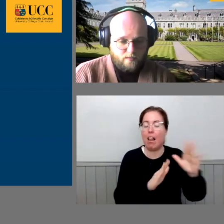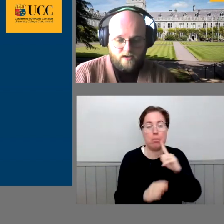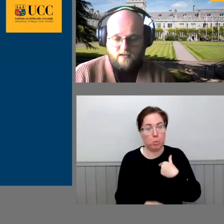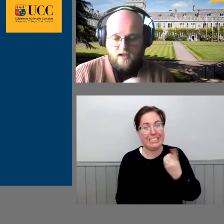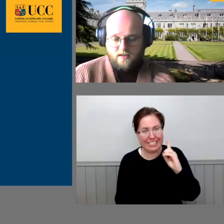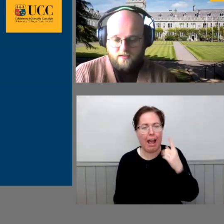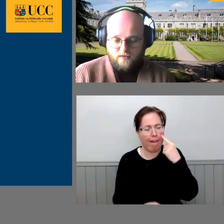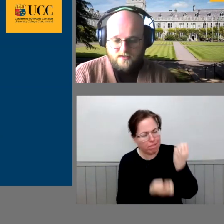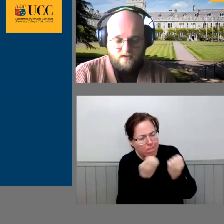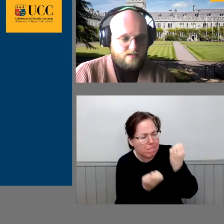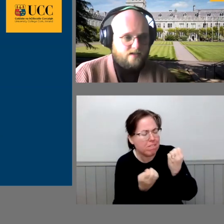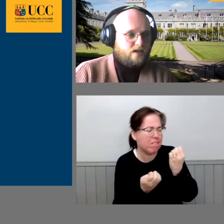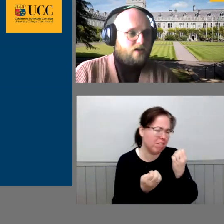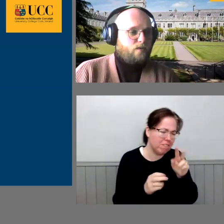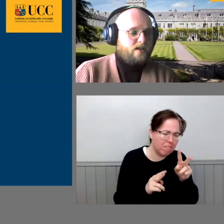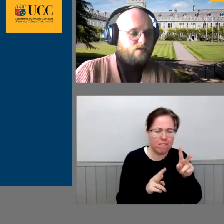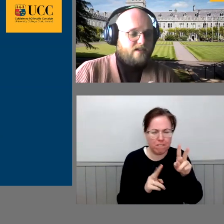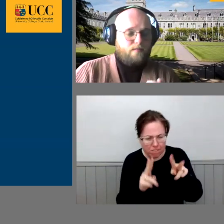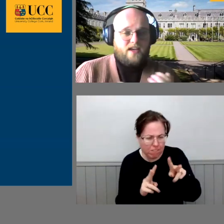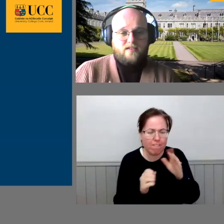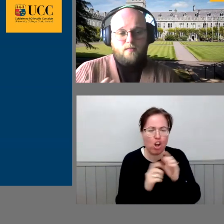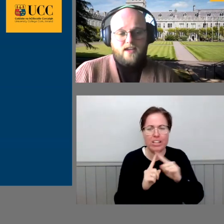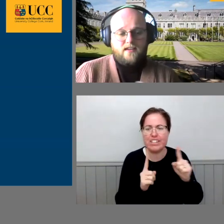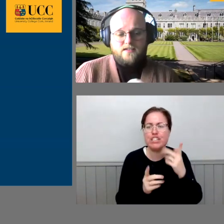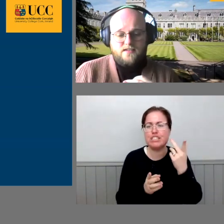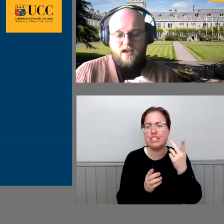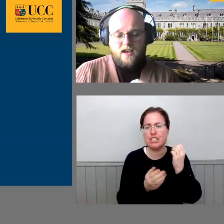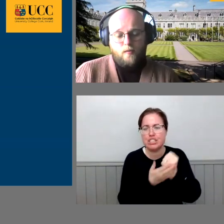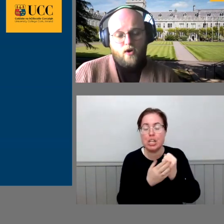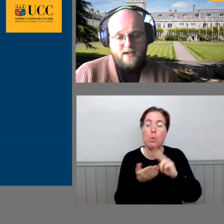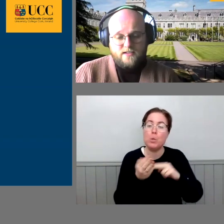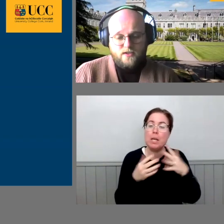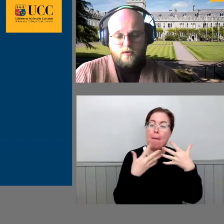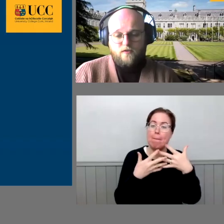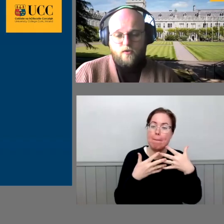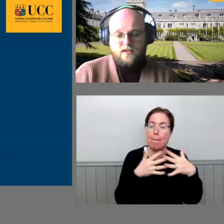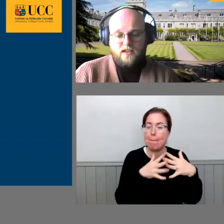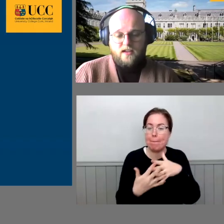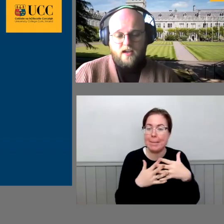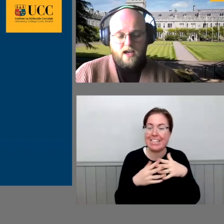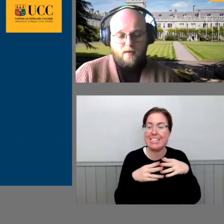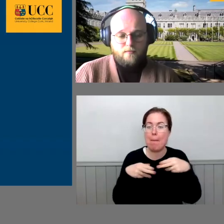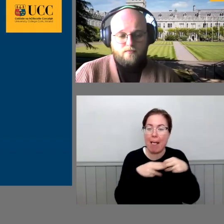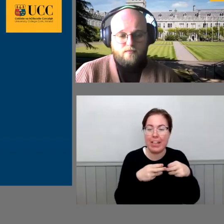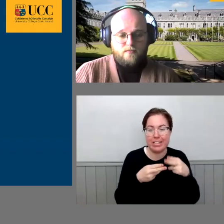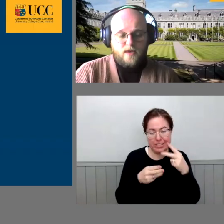perform quality appraisal on the different studies. We used a mixed methods appraisal tool for